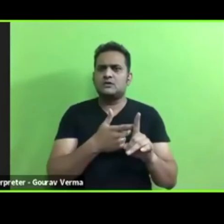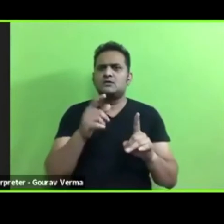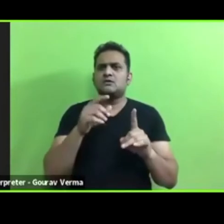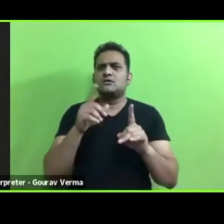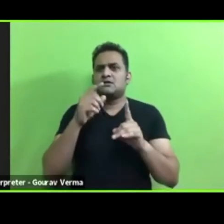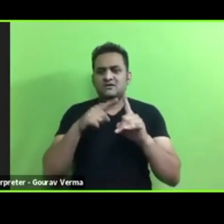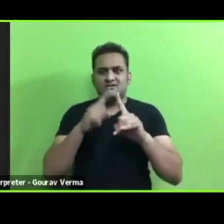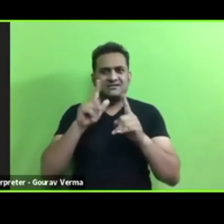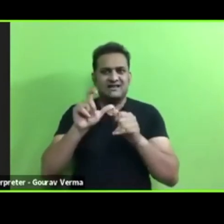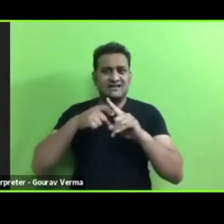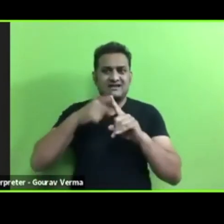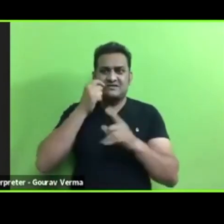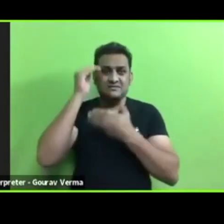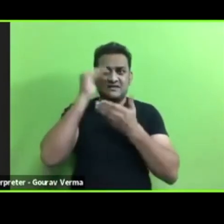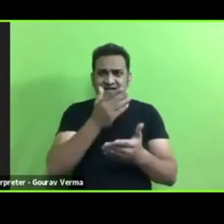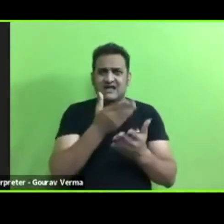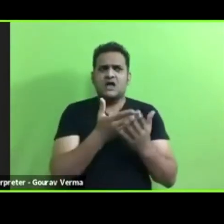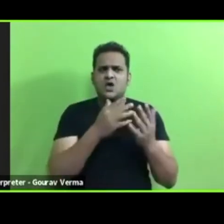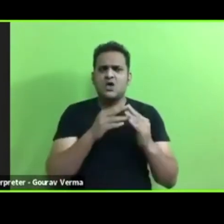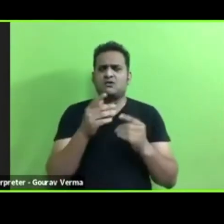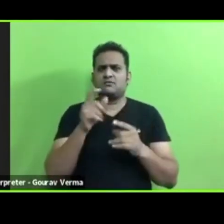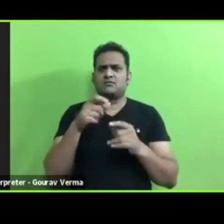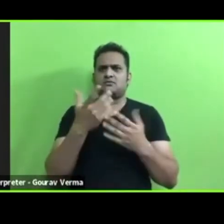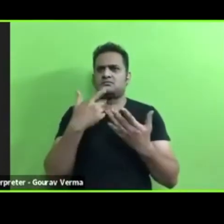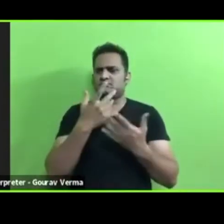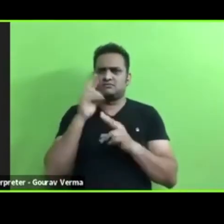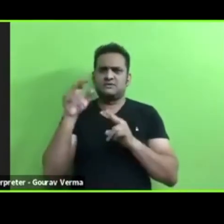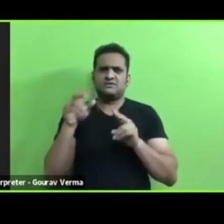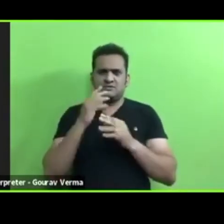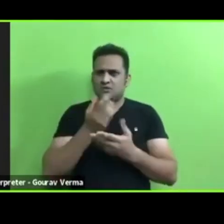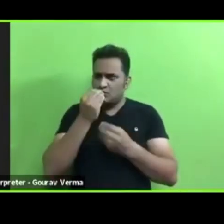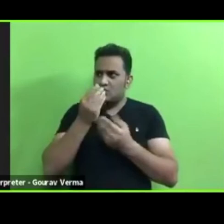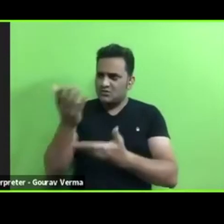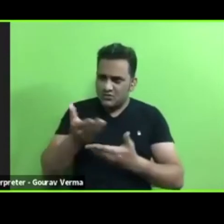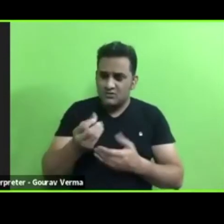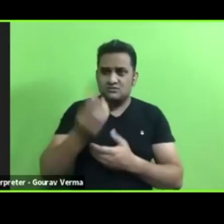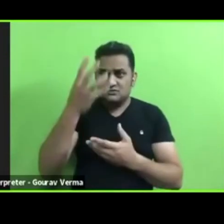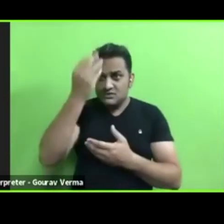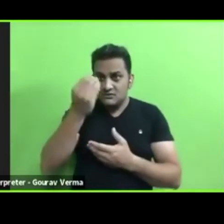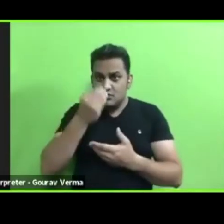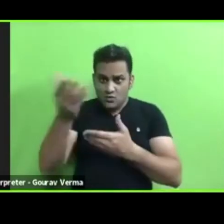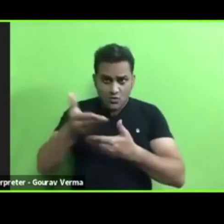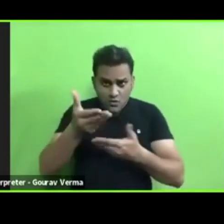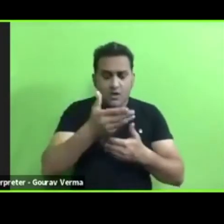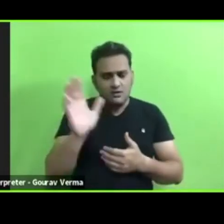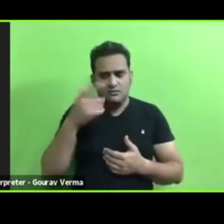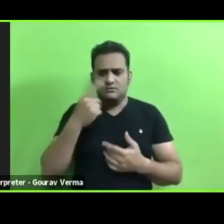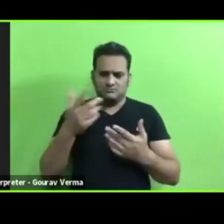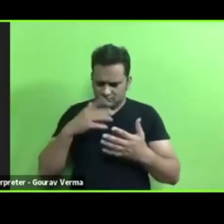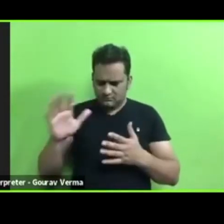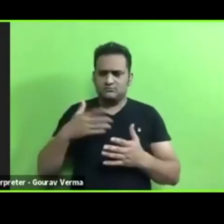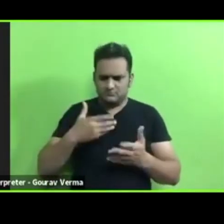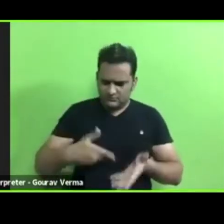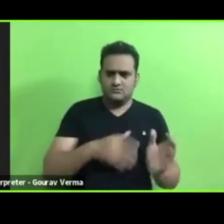Tilak? When he throws open this, offers a food, evening food is happening, and then he says, I want to go further ahead. I